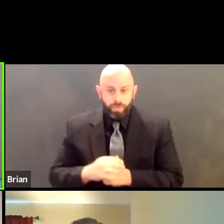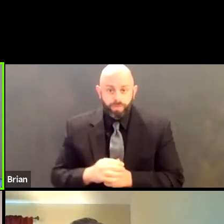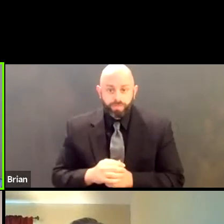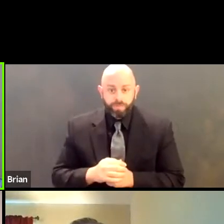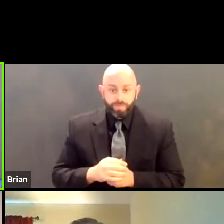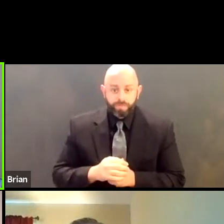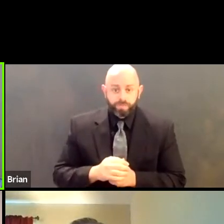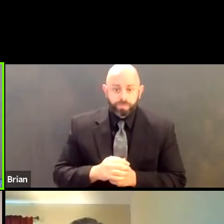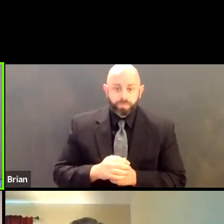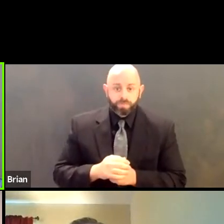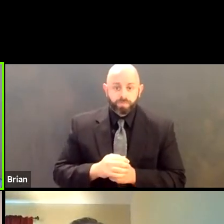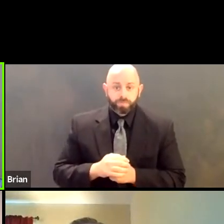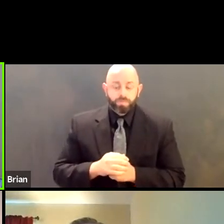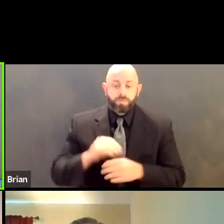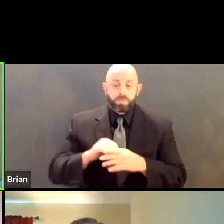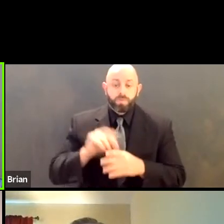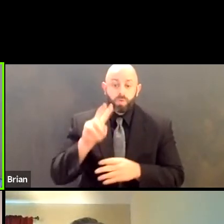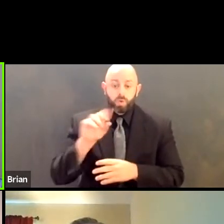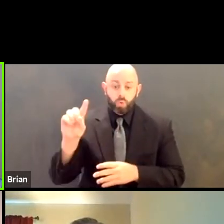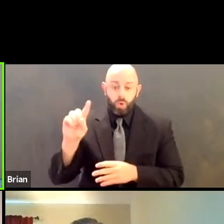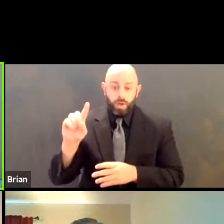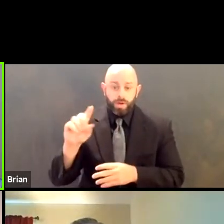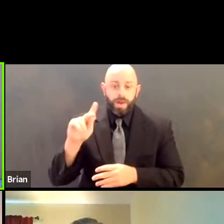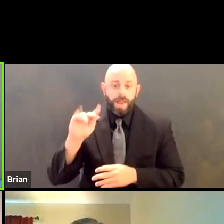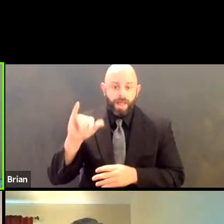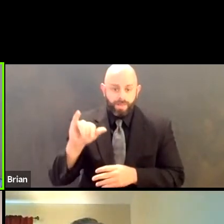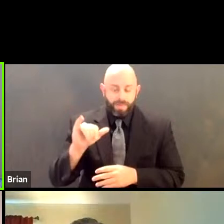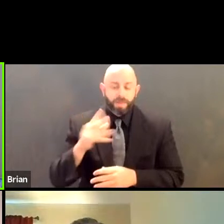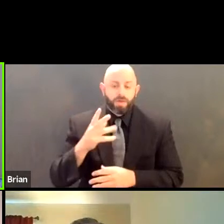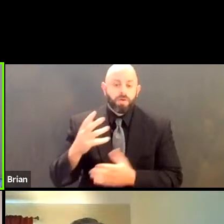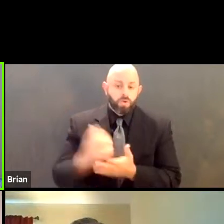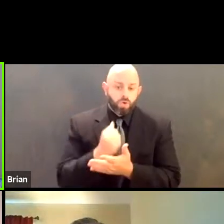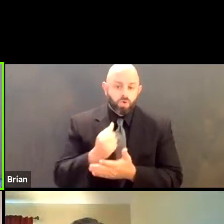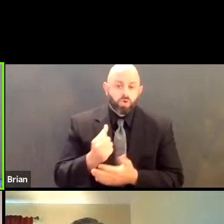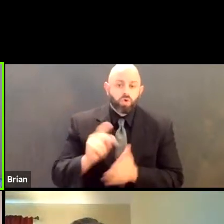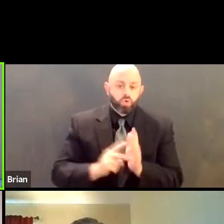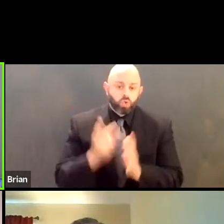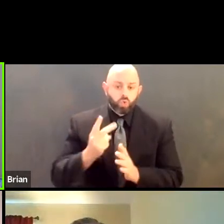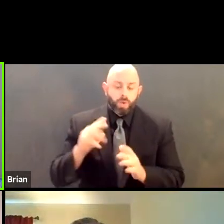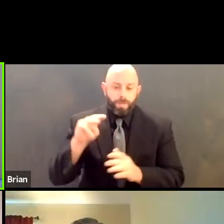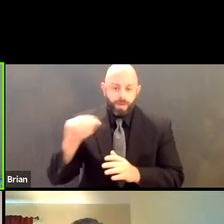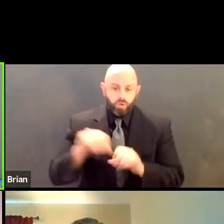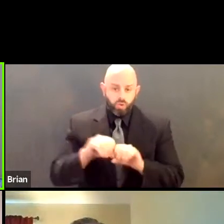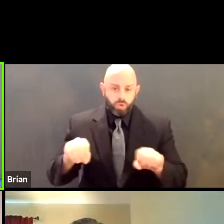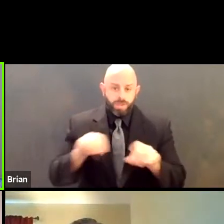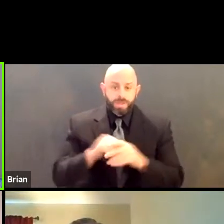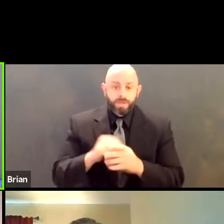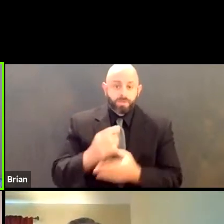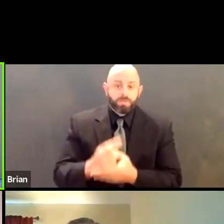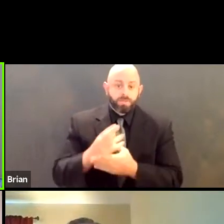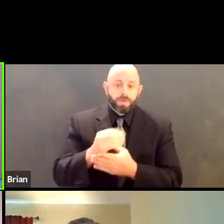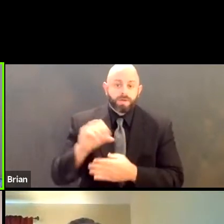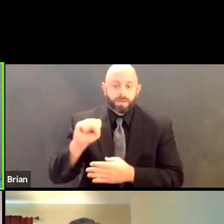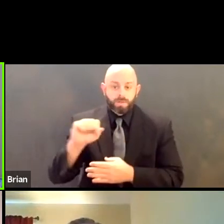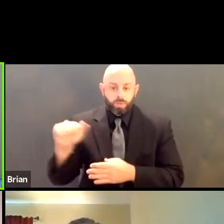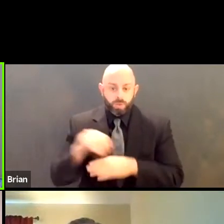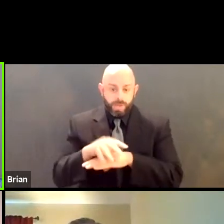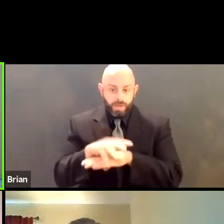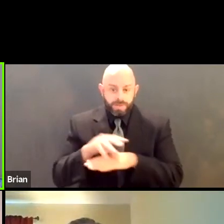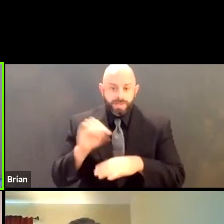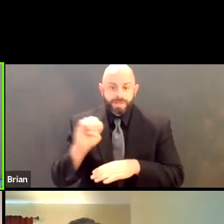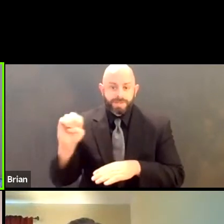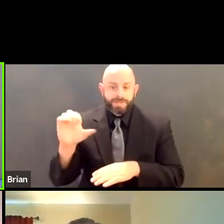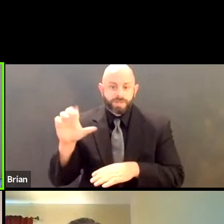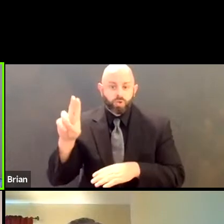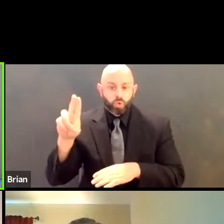Services. In 2001, she earned a dual master's degree in rehabilitation and substance abuse counseling at East Carolina University.